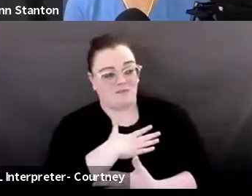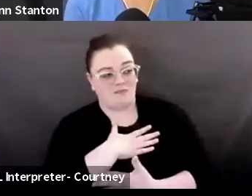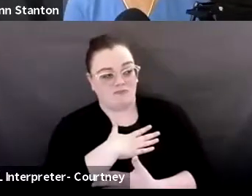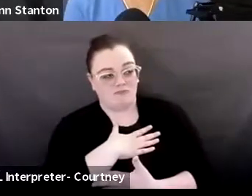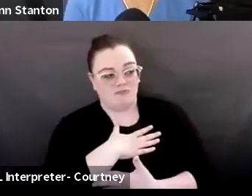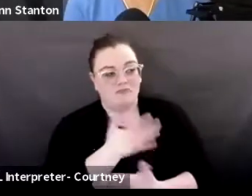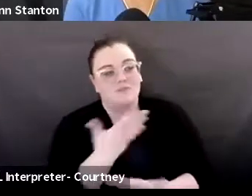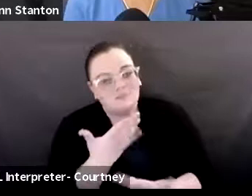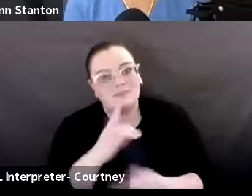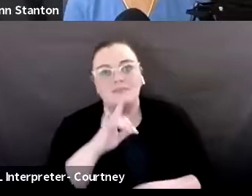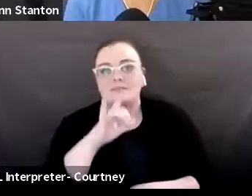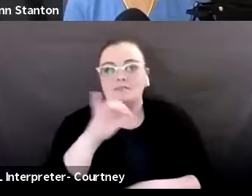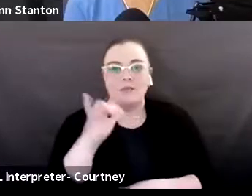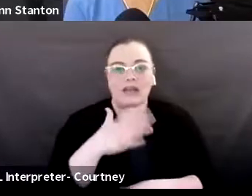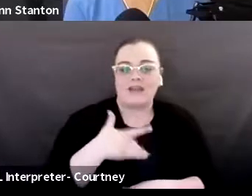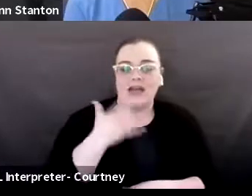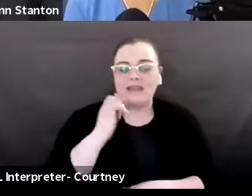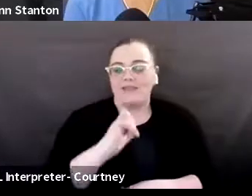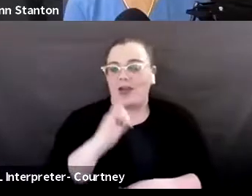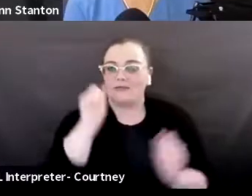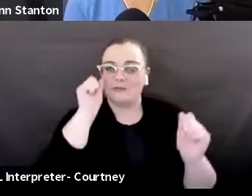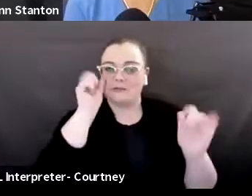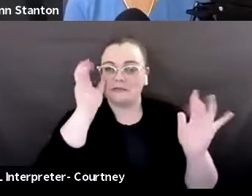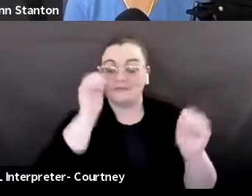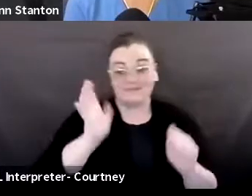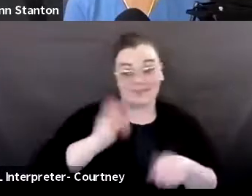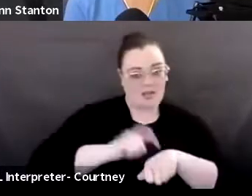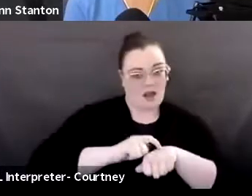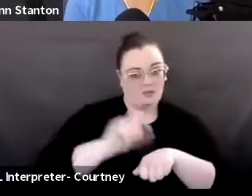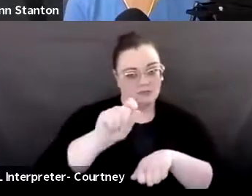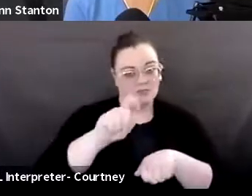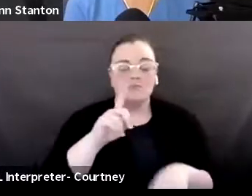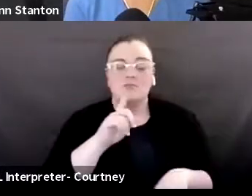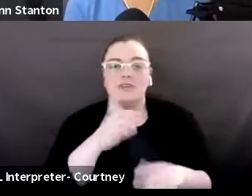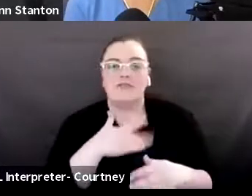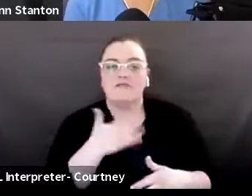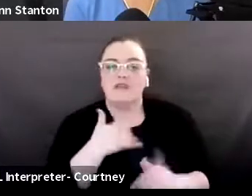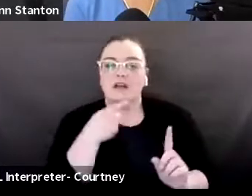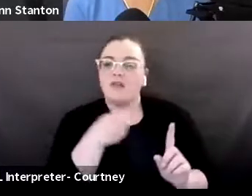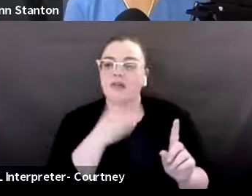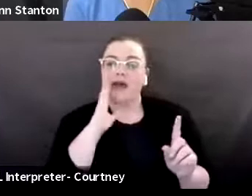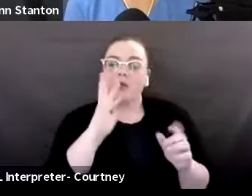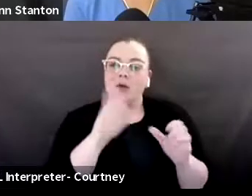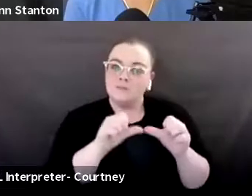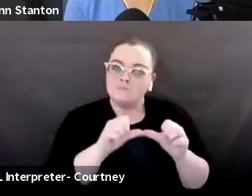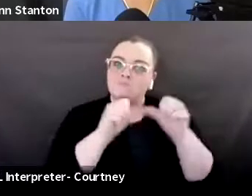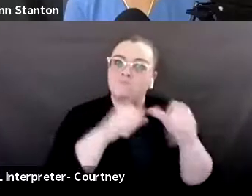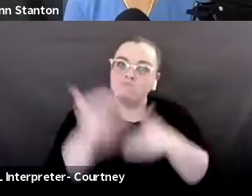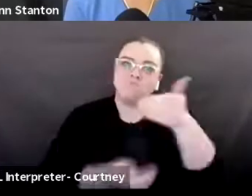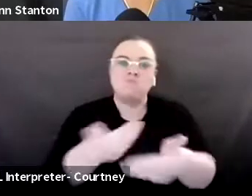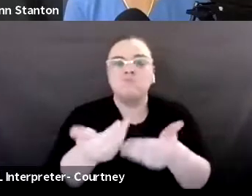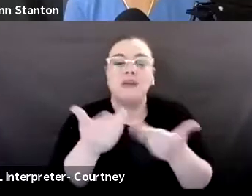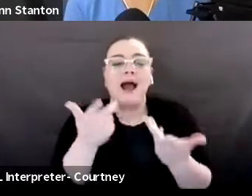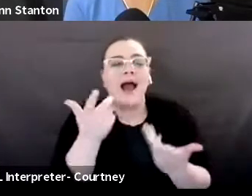I mean, that was remarkable in its time. And I thought that that was something that was going to propel us forward.